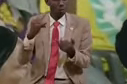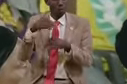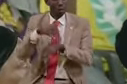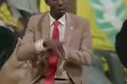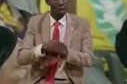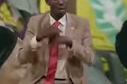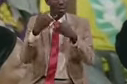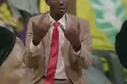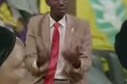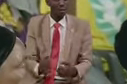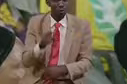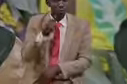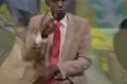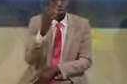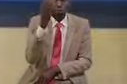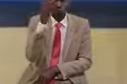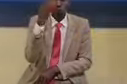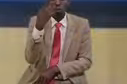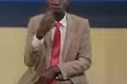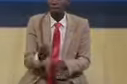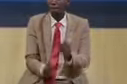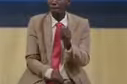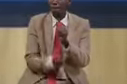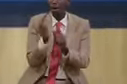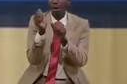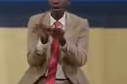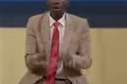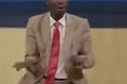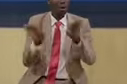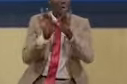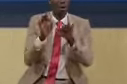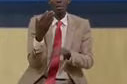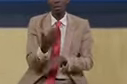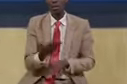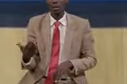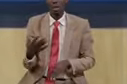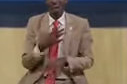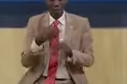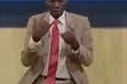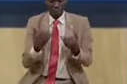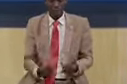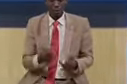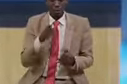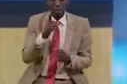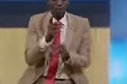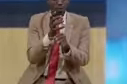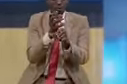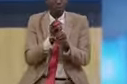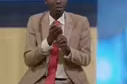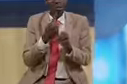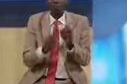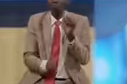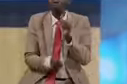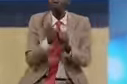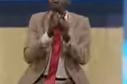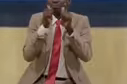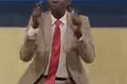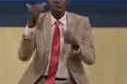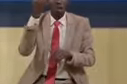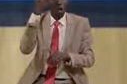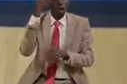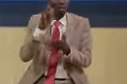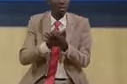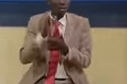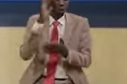most important thing, and you have the greatest knowledge that will serve you here on earth